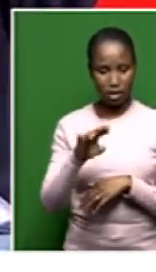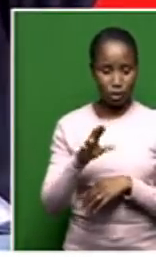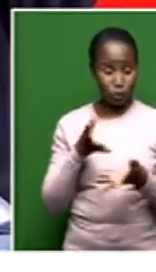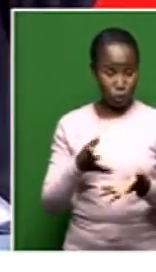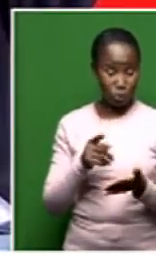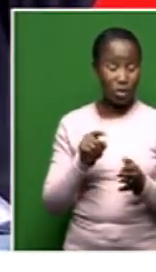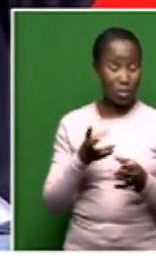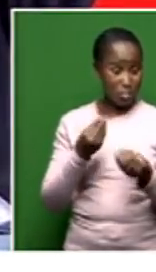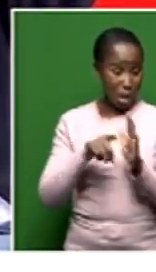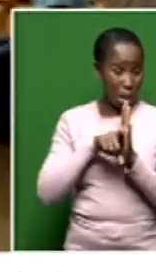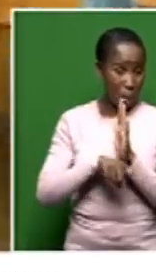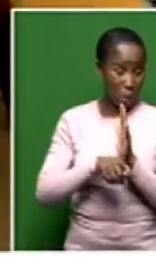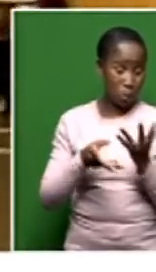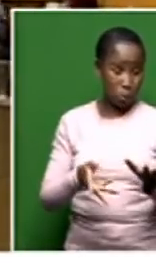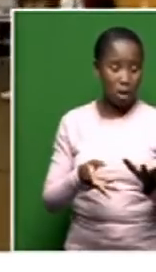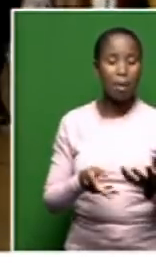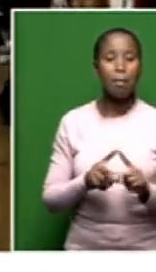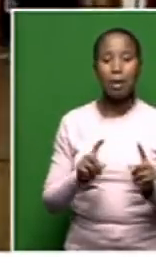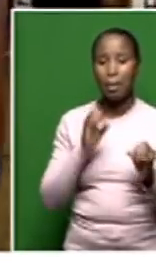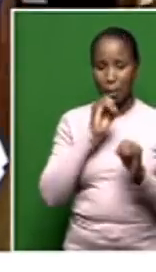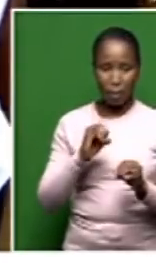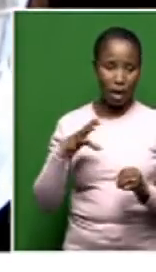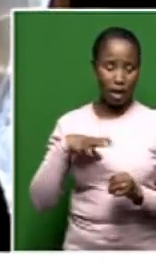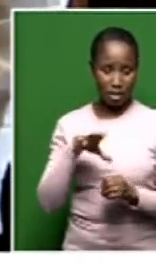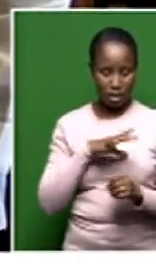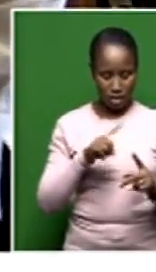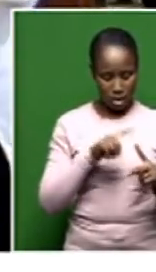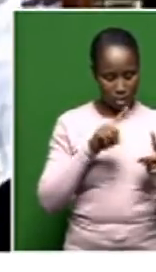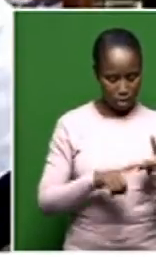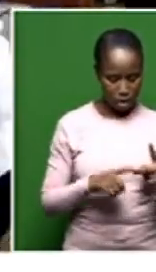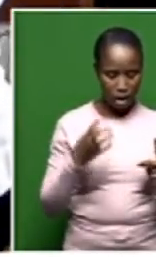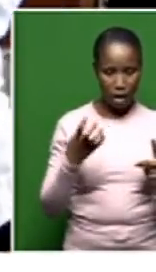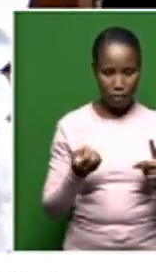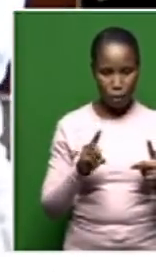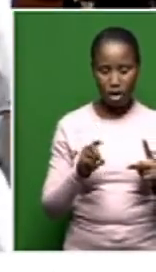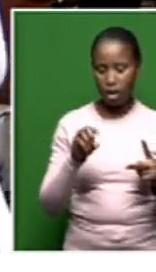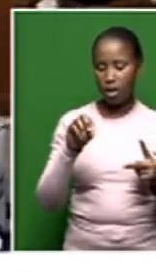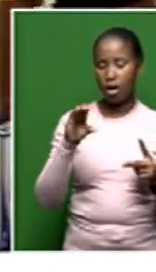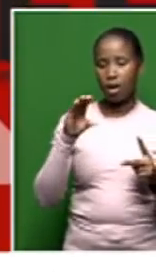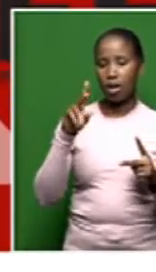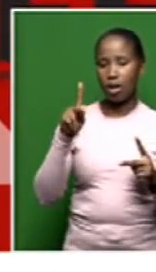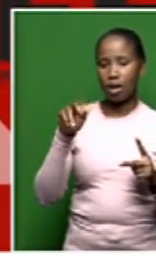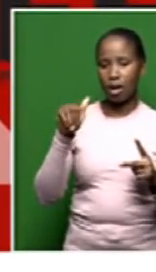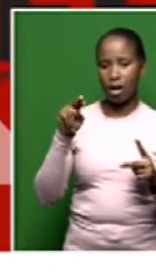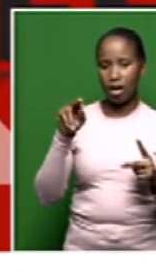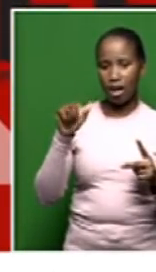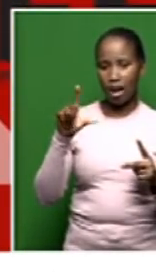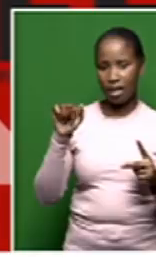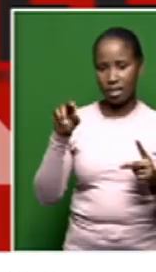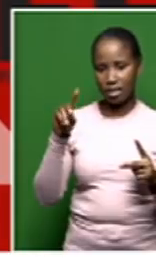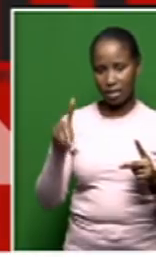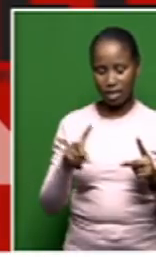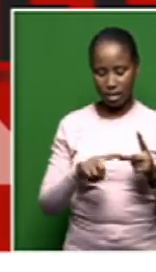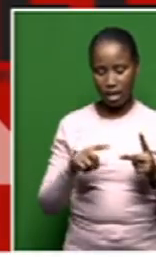in those councils. They will not have. And then there's, of course, Kanaland municipality. And this